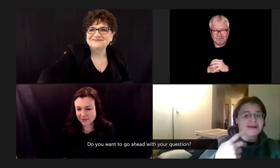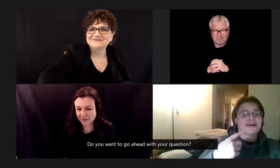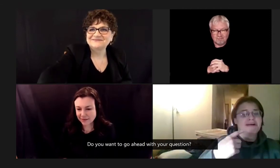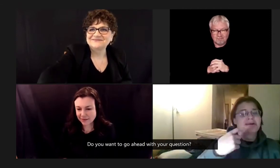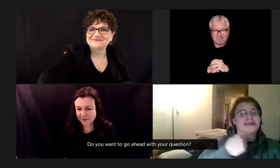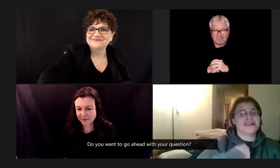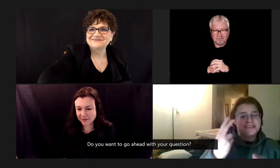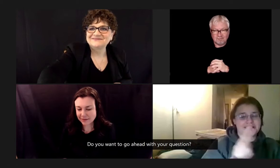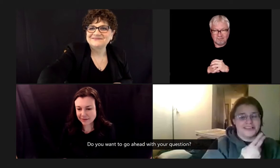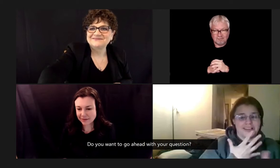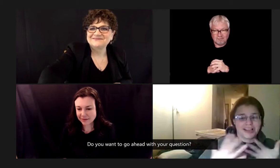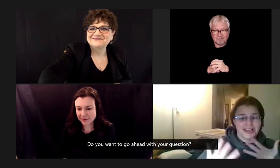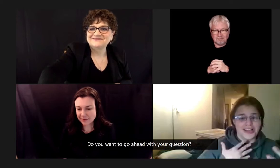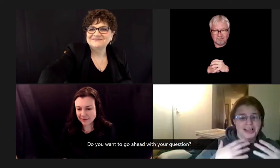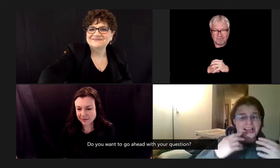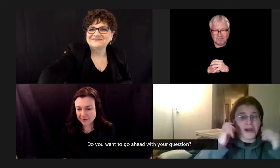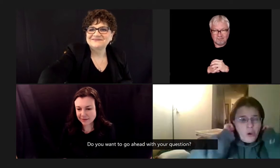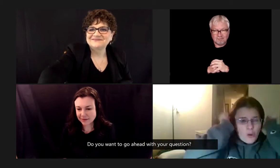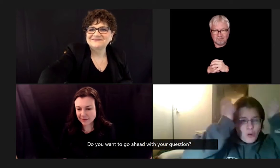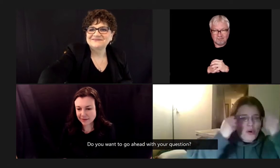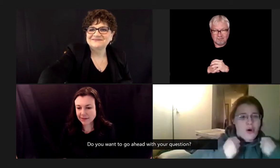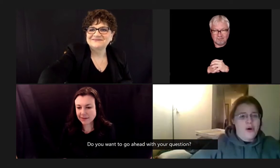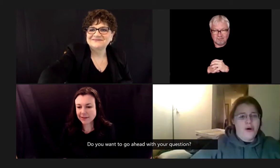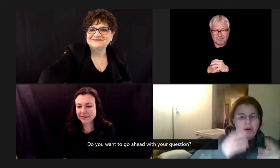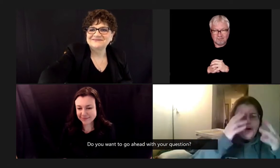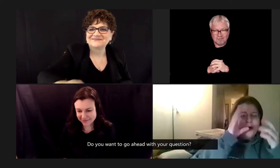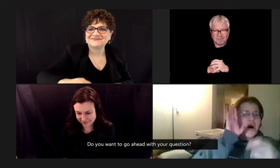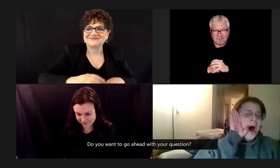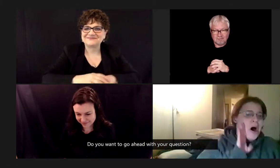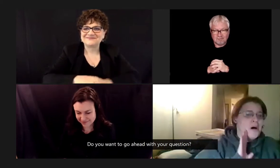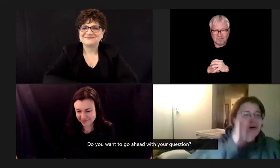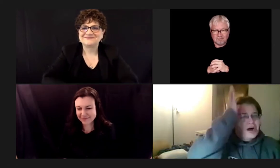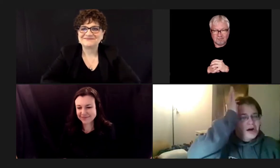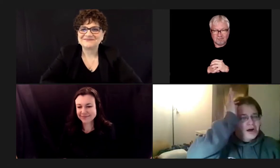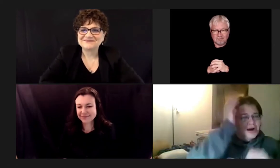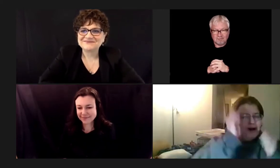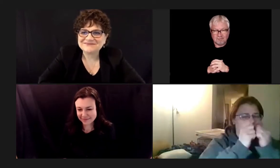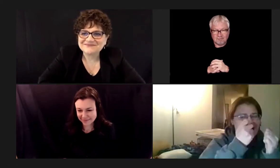Yes, my name is Rachel Eggert, and I am deaf and blind.